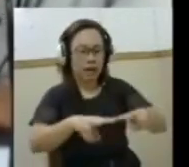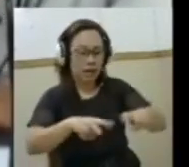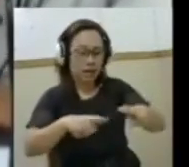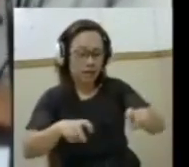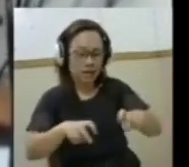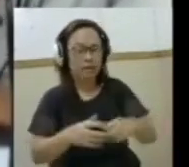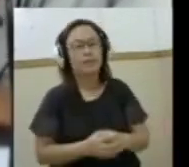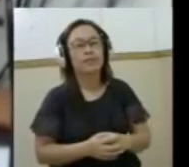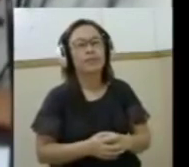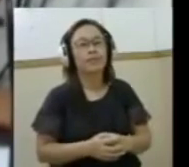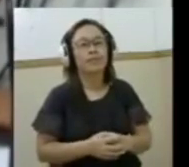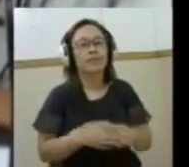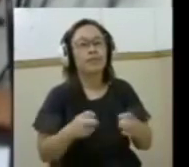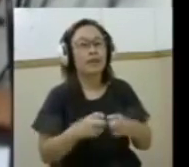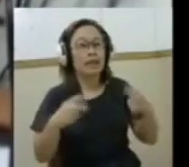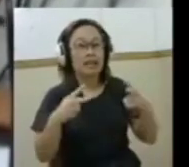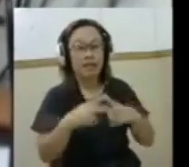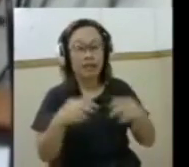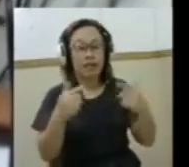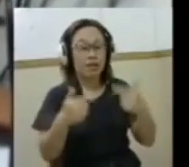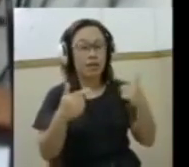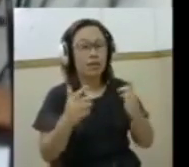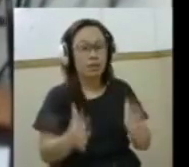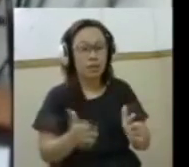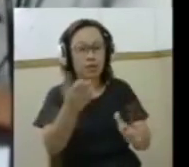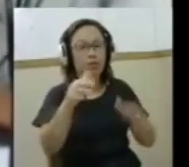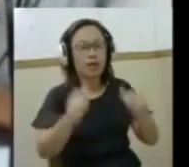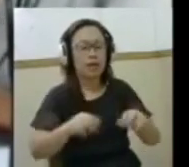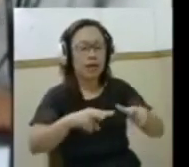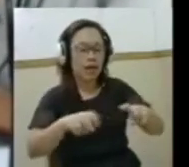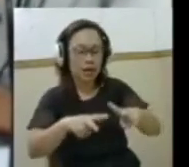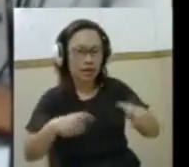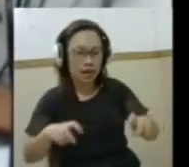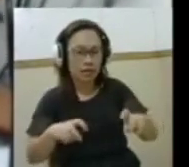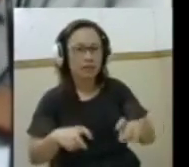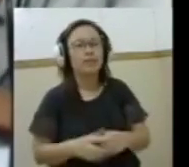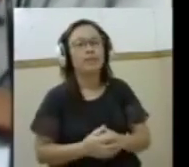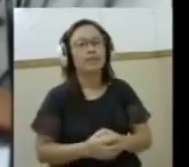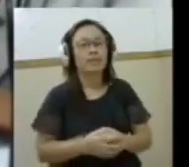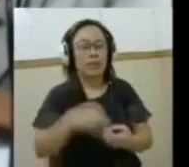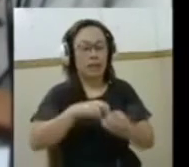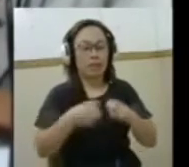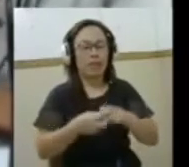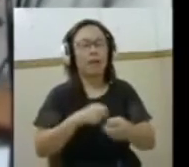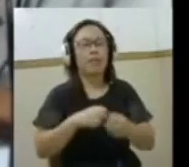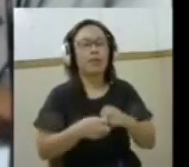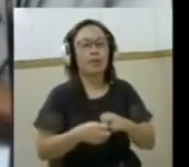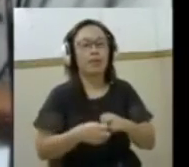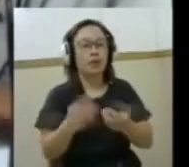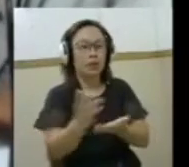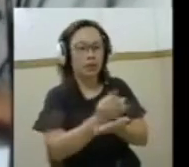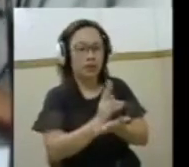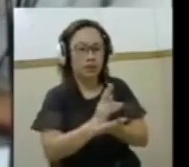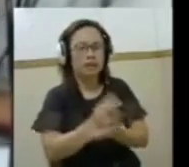is not an actual person or competitor, there's always some kind of antagonist force or problem that research can help you deal